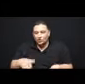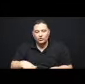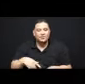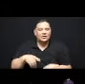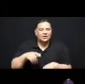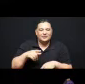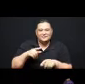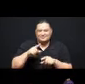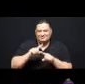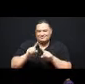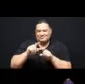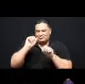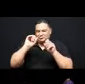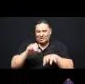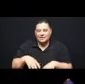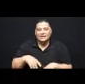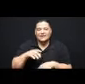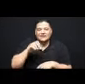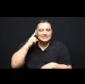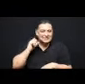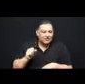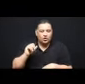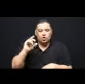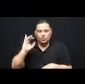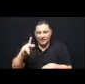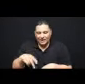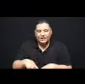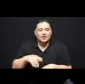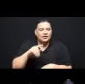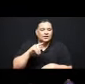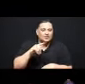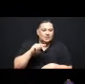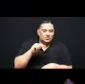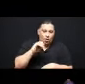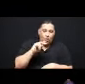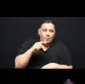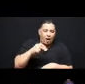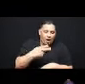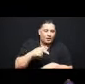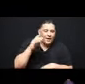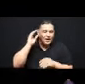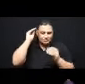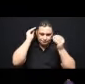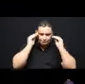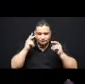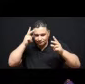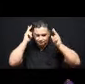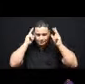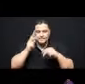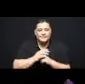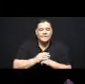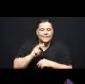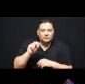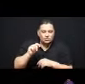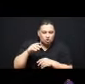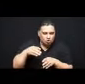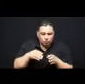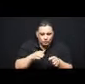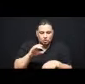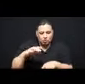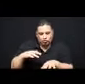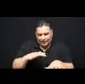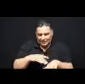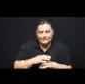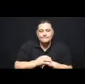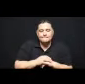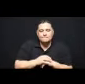Peak Millet. John Fire Desert. Virginia City Prop Man. Washoe Valley Farrier. Zephyr Cove Sailor.